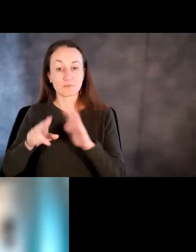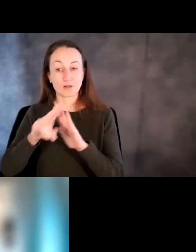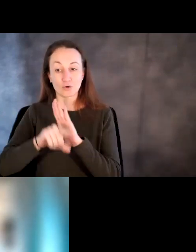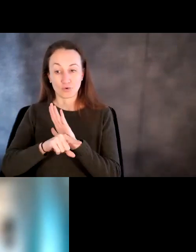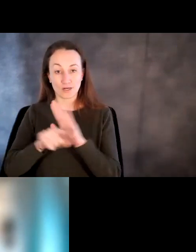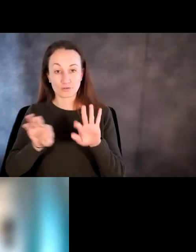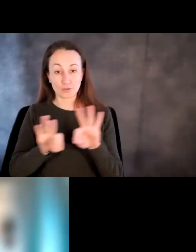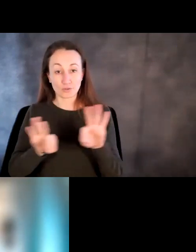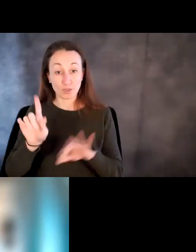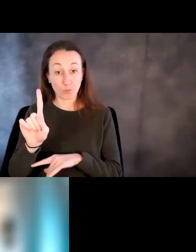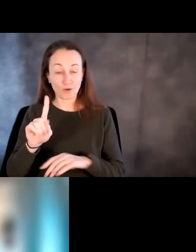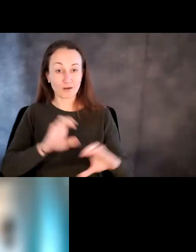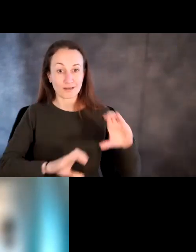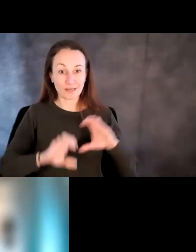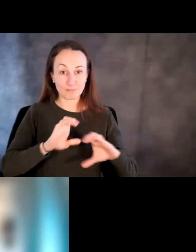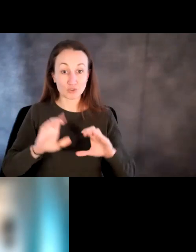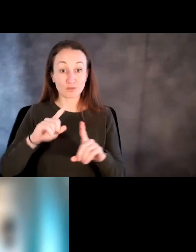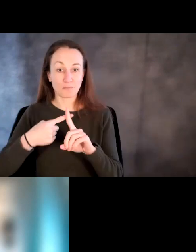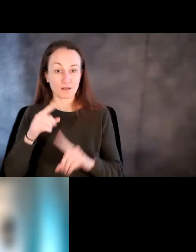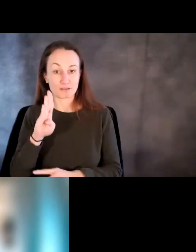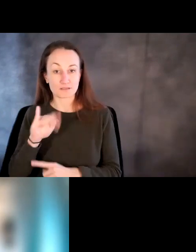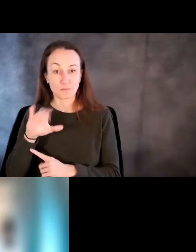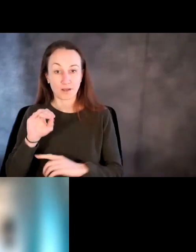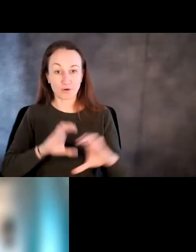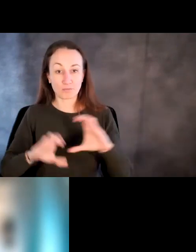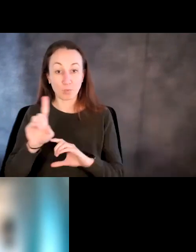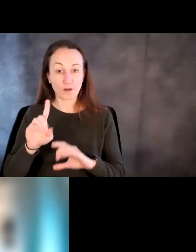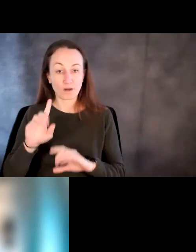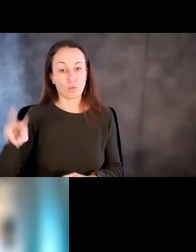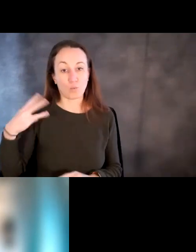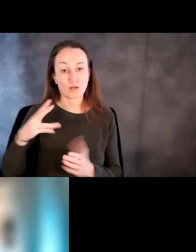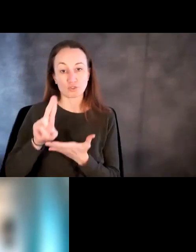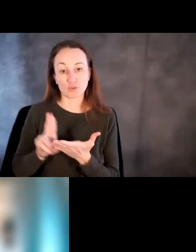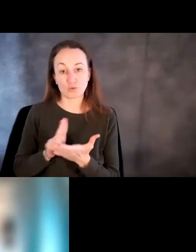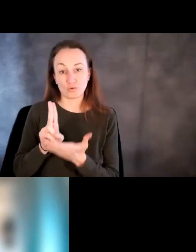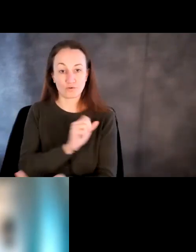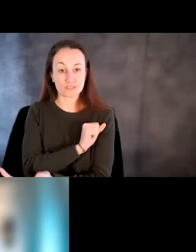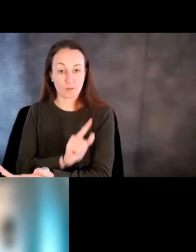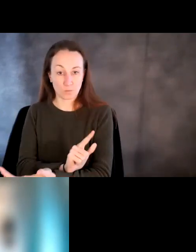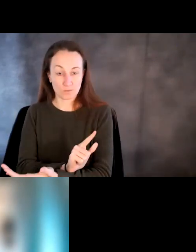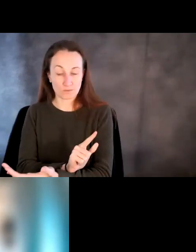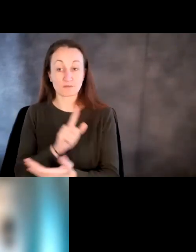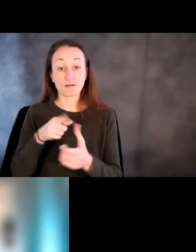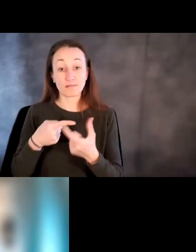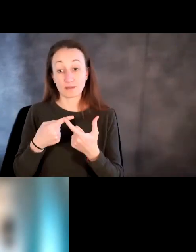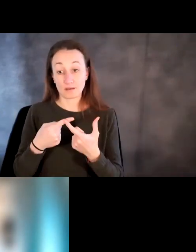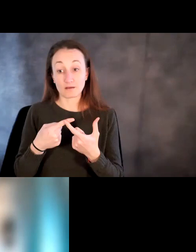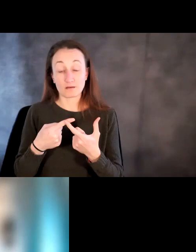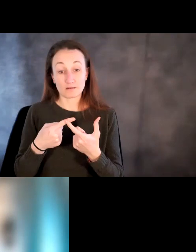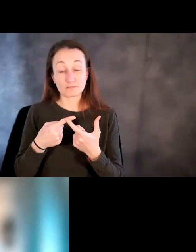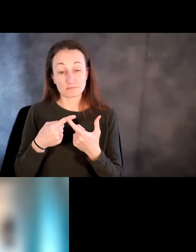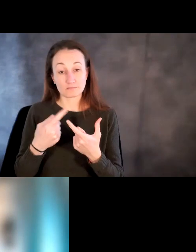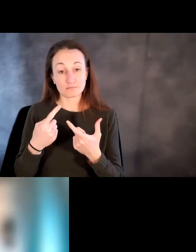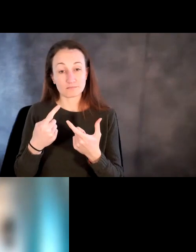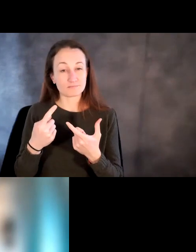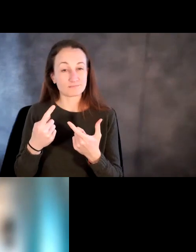degree in chemistry and biochemistry at Washington University in St. Louis. And then after that, spent 2 years